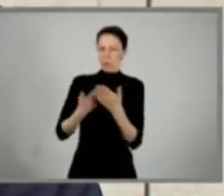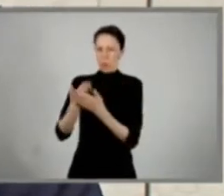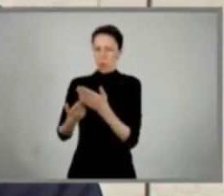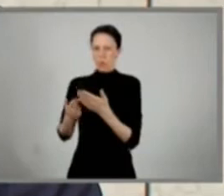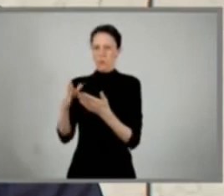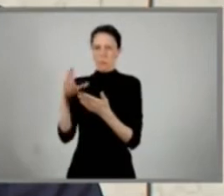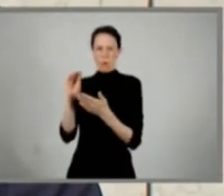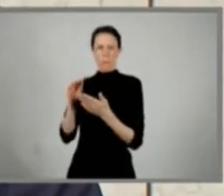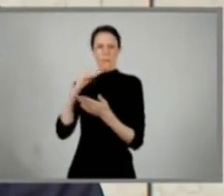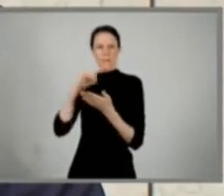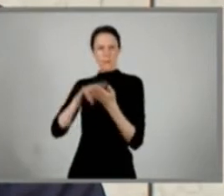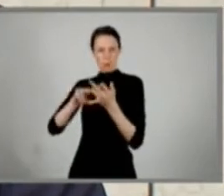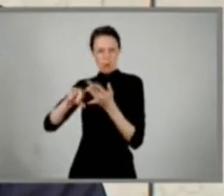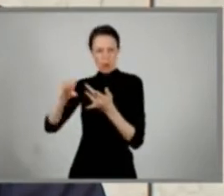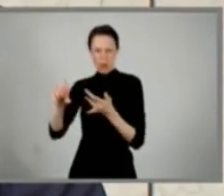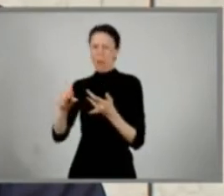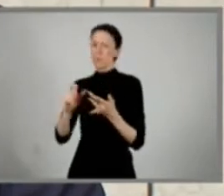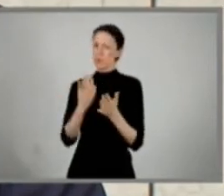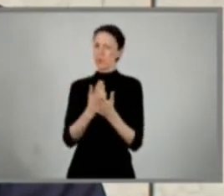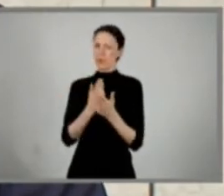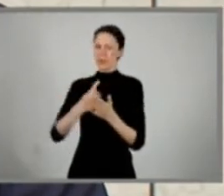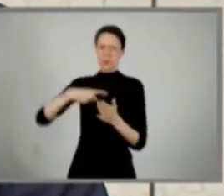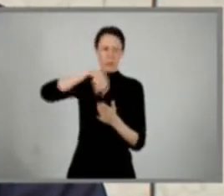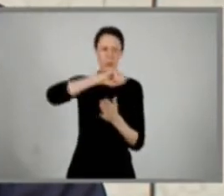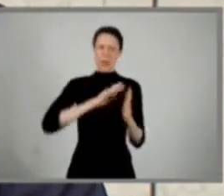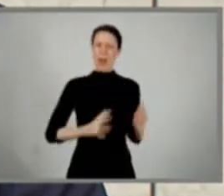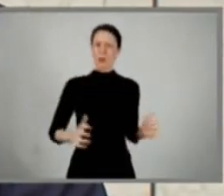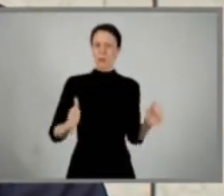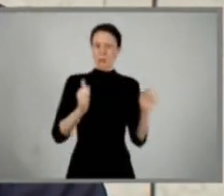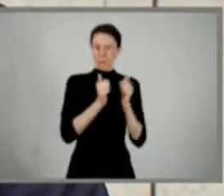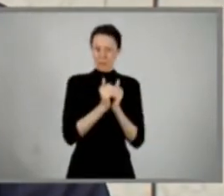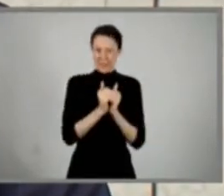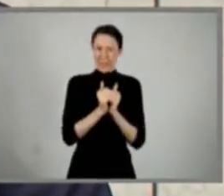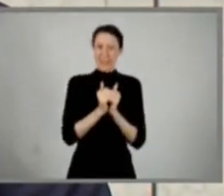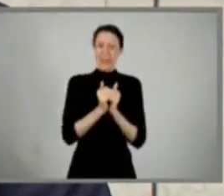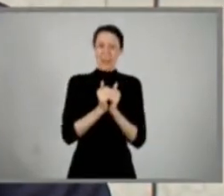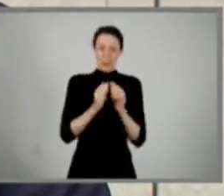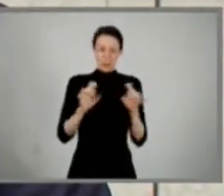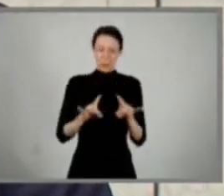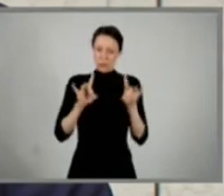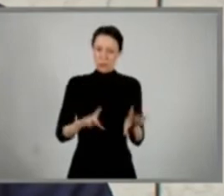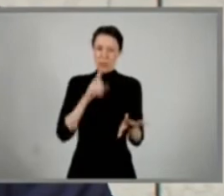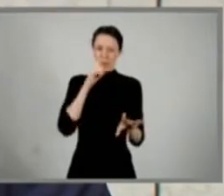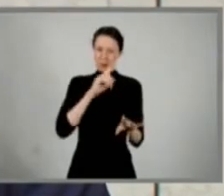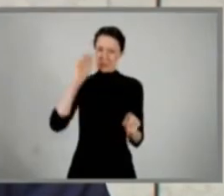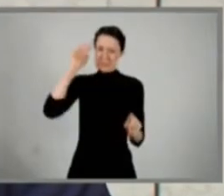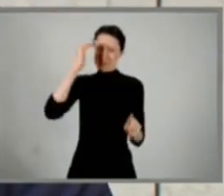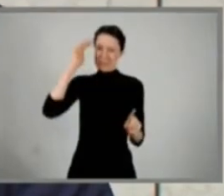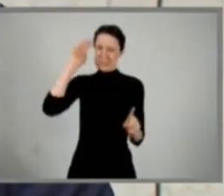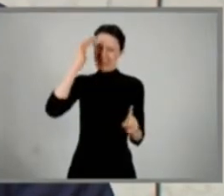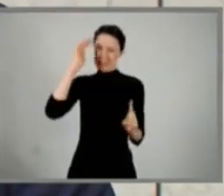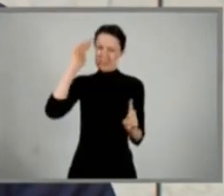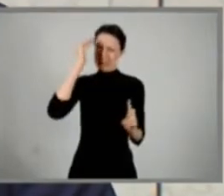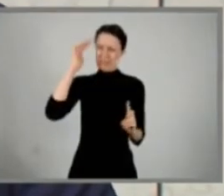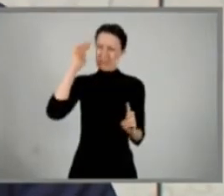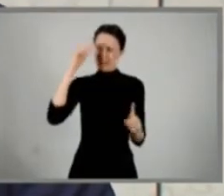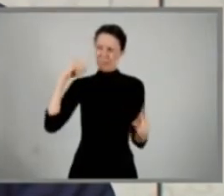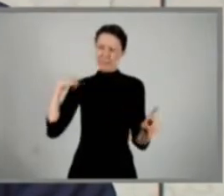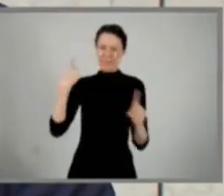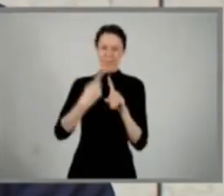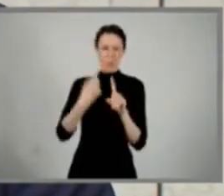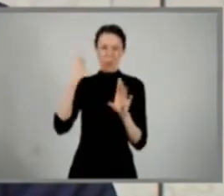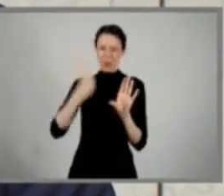particularly after a year where Australians have been so tested and our mental health systems and support have been boosted, at a state